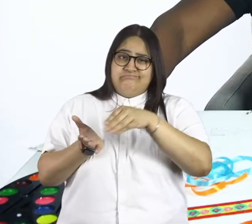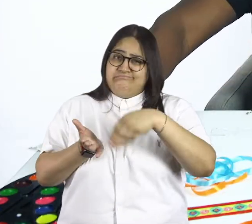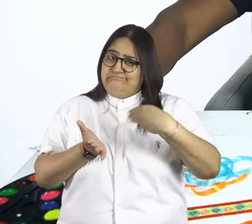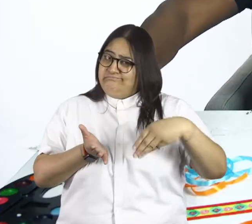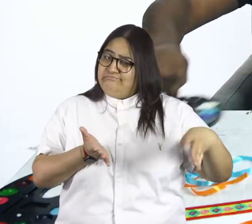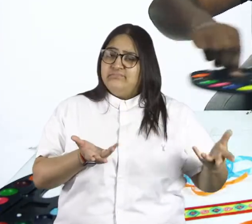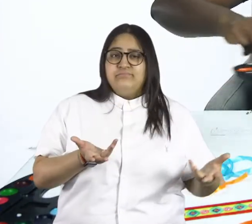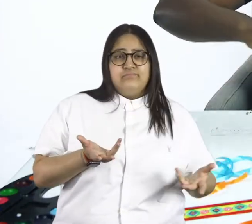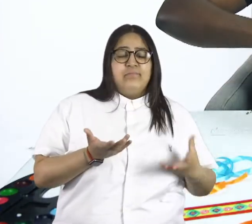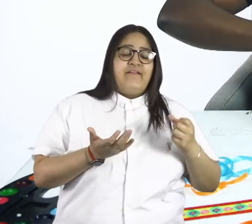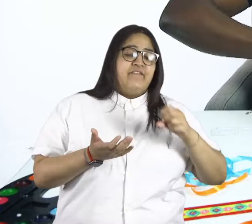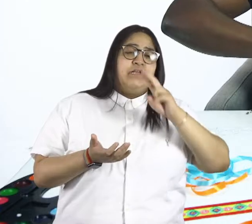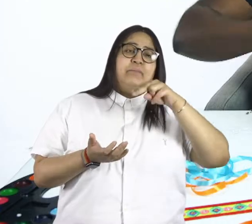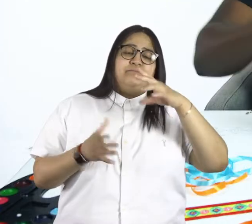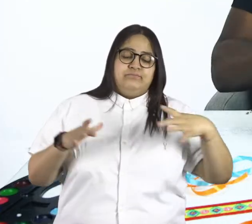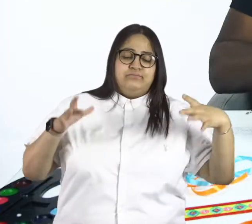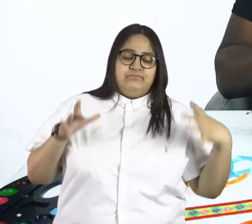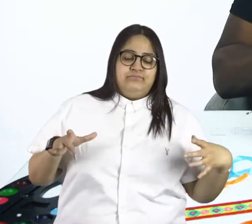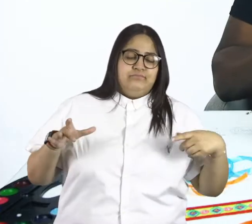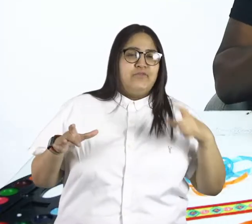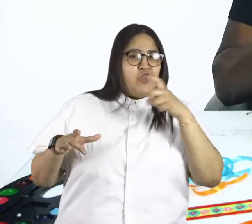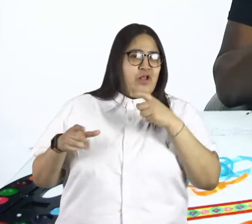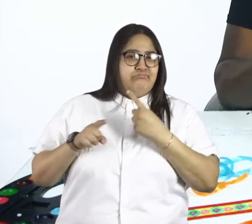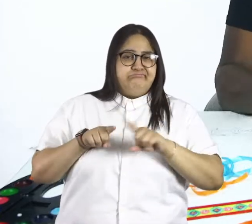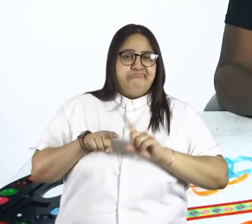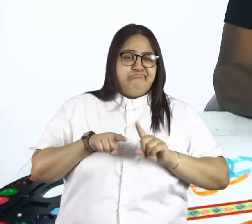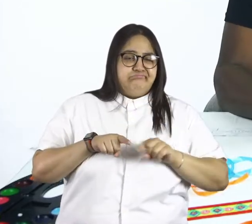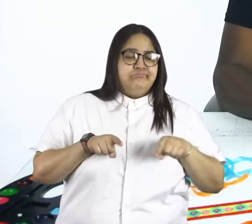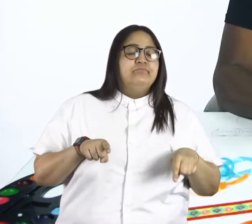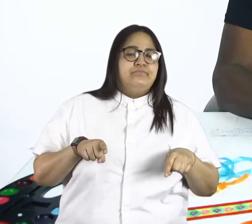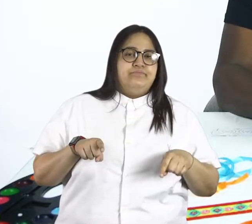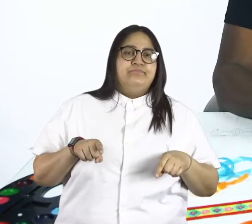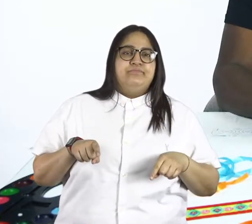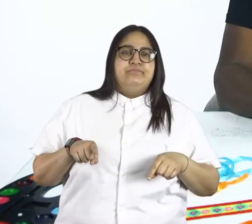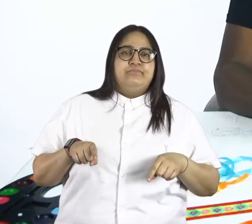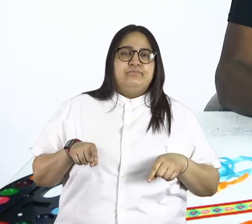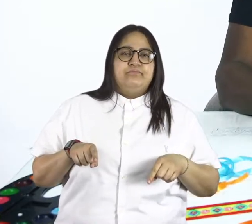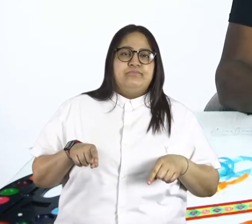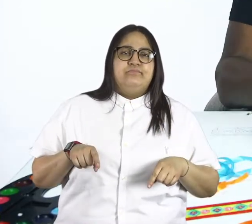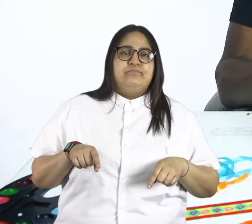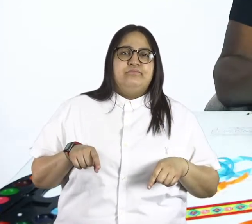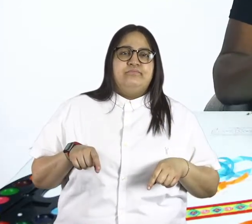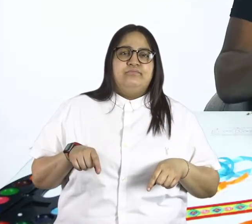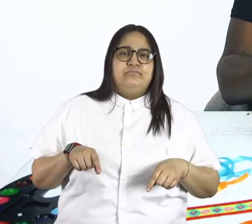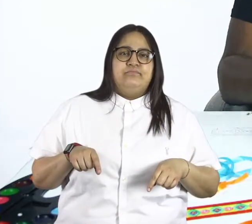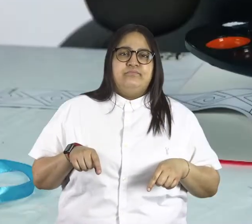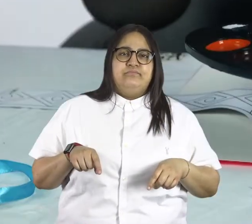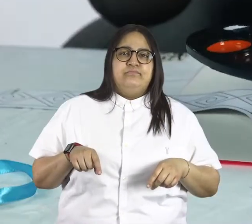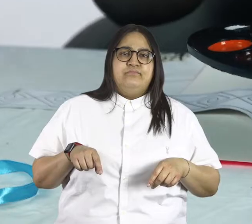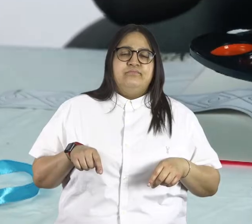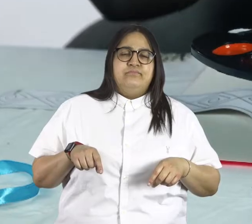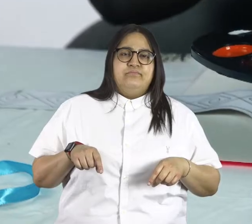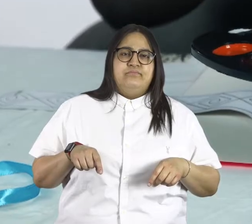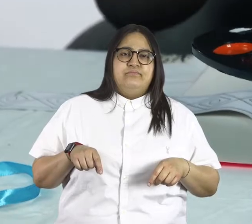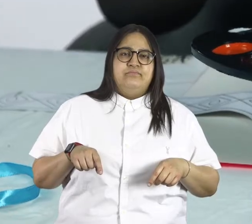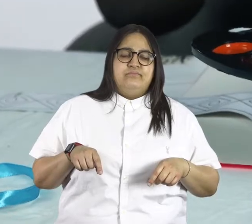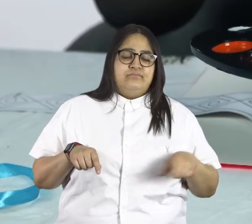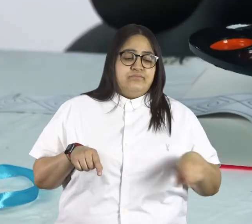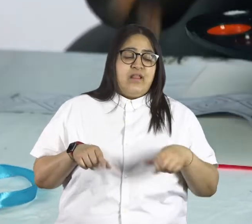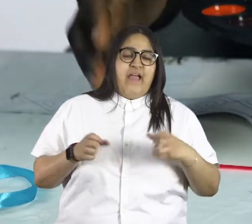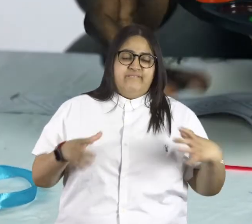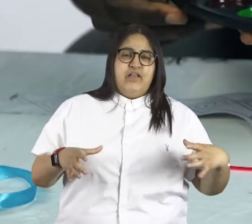our paint palette, which I will be using today. They do come dry, so I'll show you how to kind of lubricate them and get them to be a